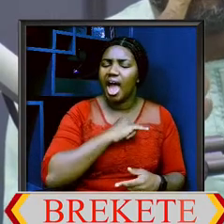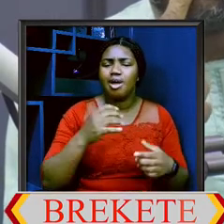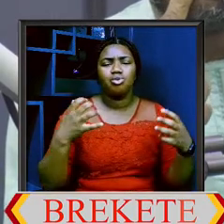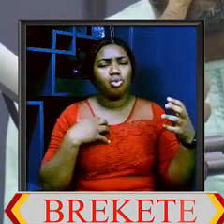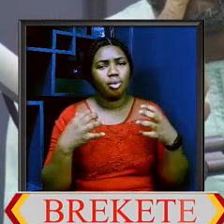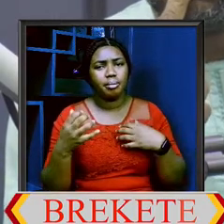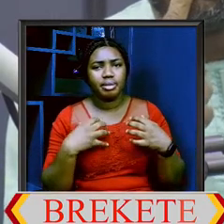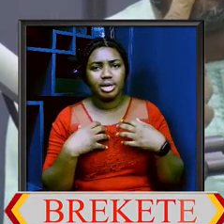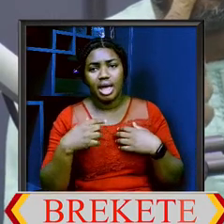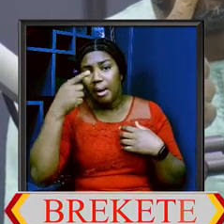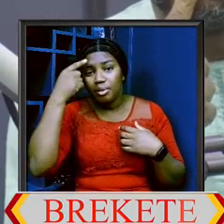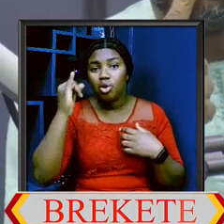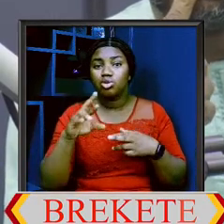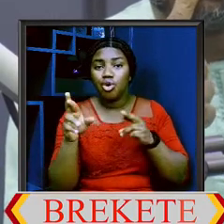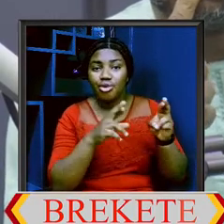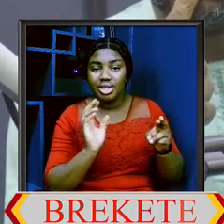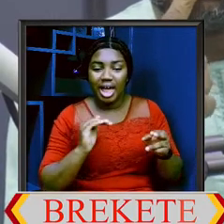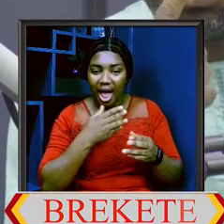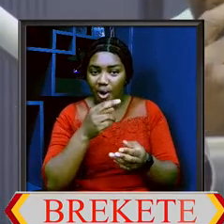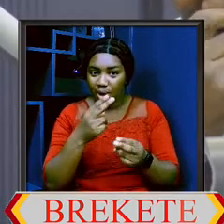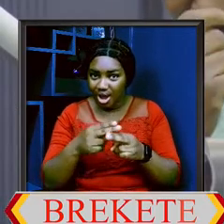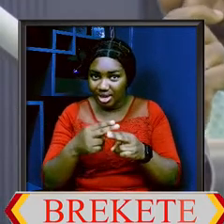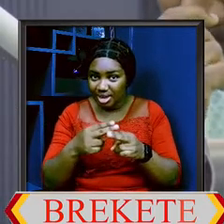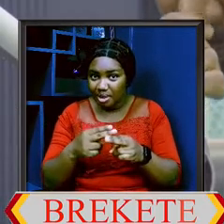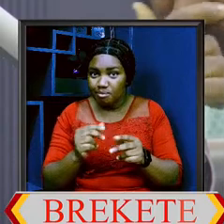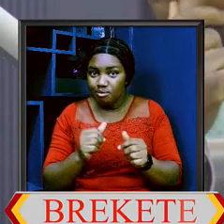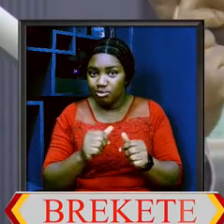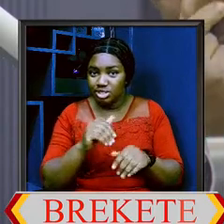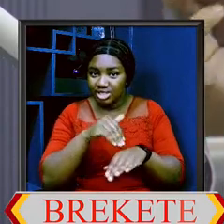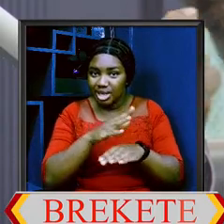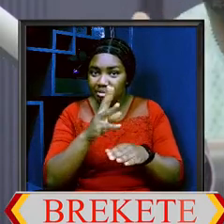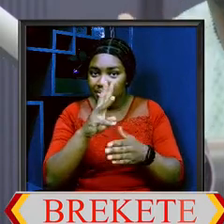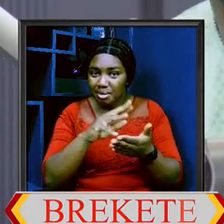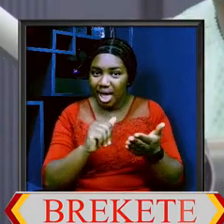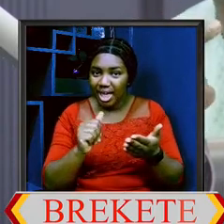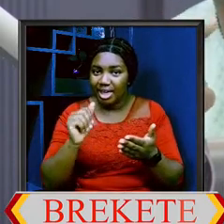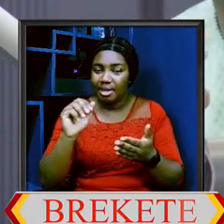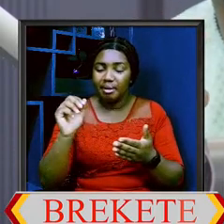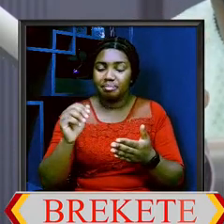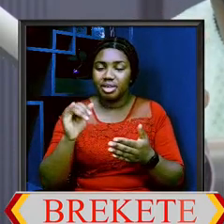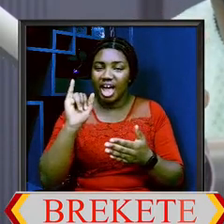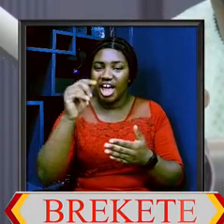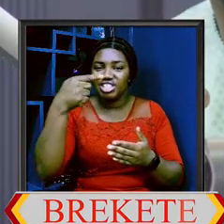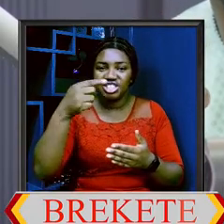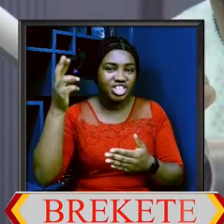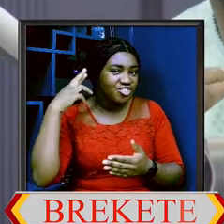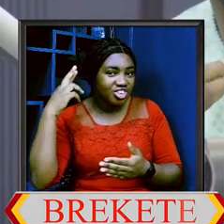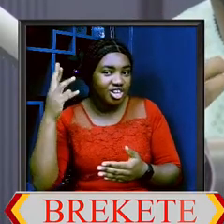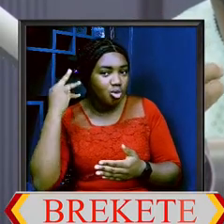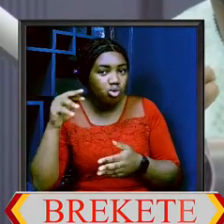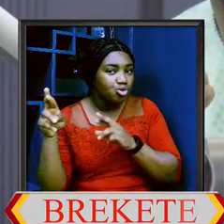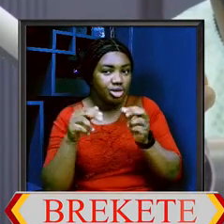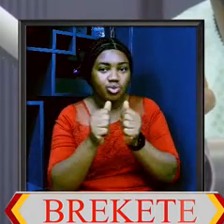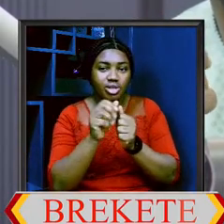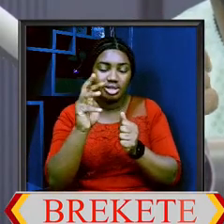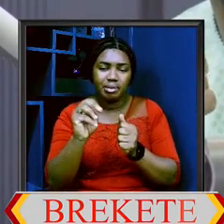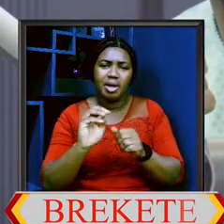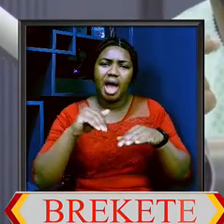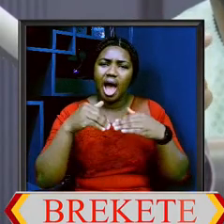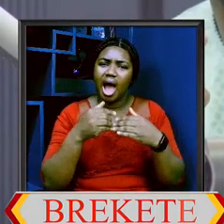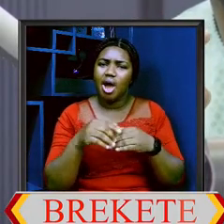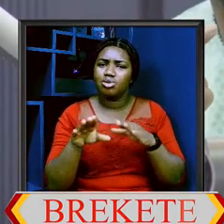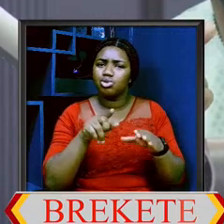complained because already our name folded by IG ringing was already with them how are you people doing this